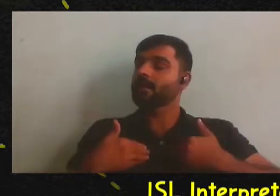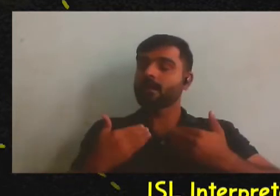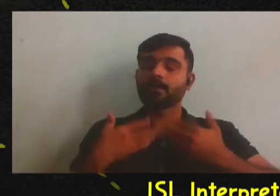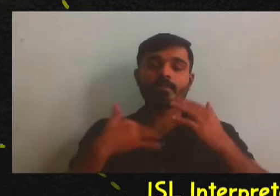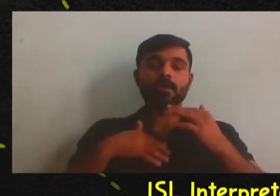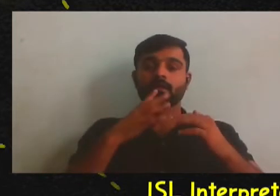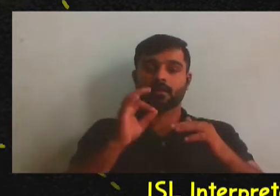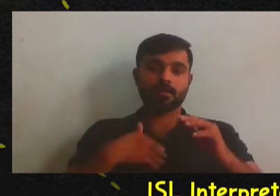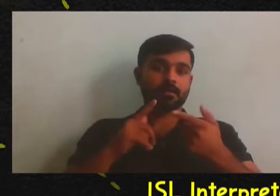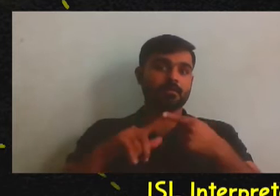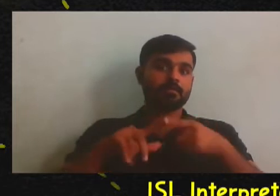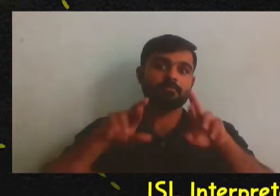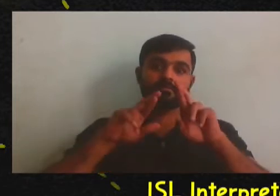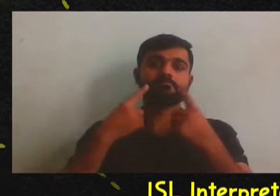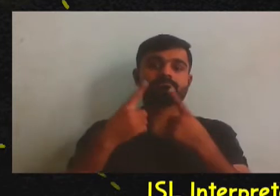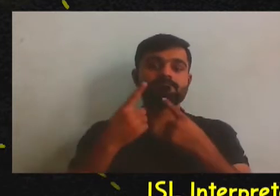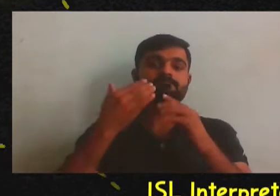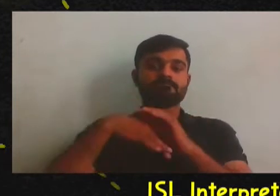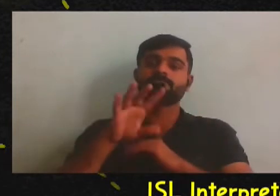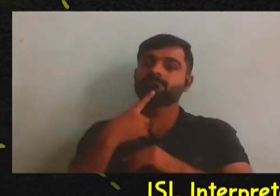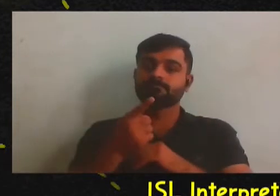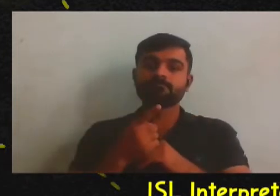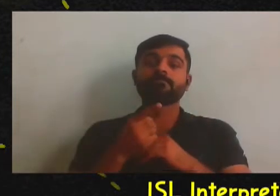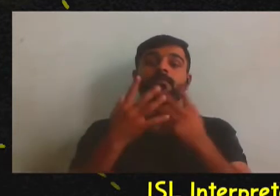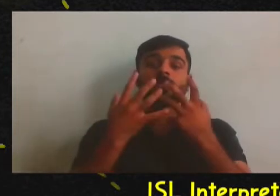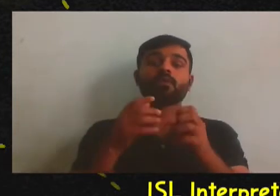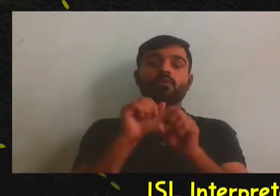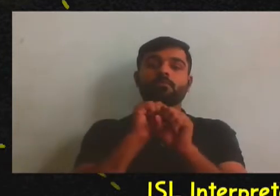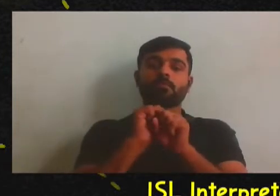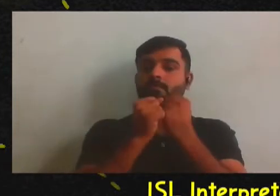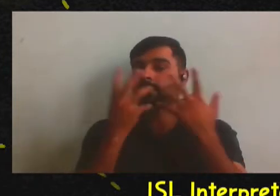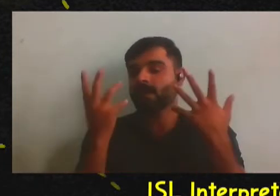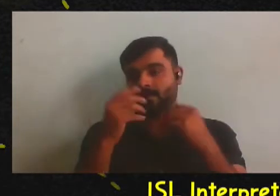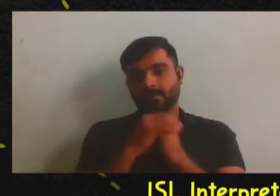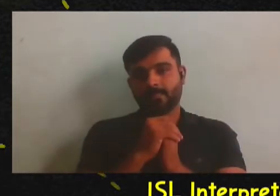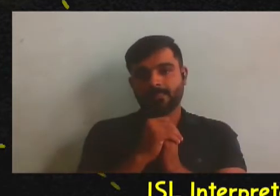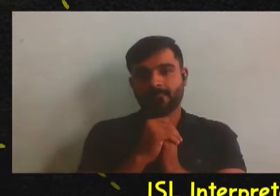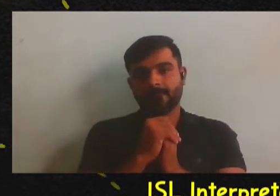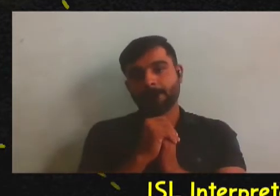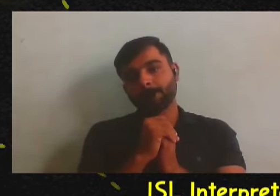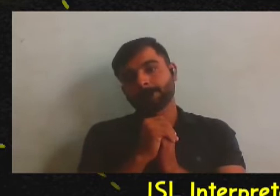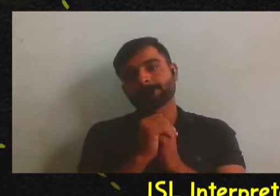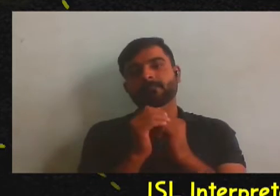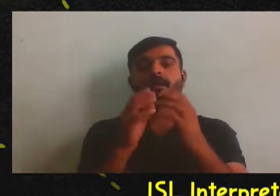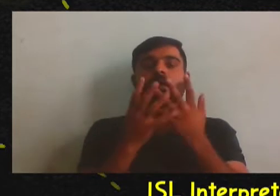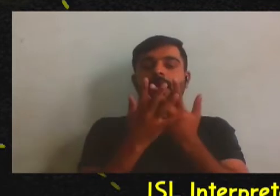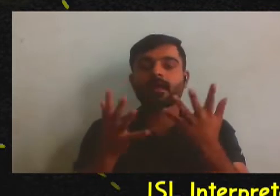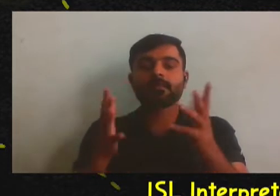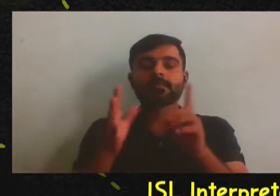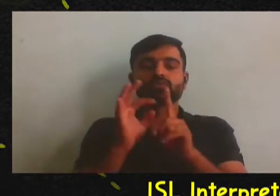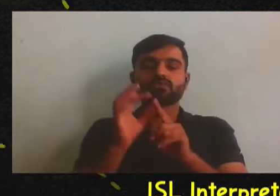have expected to top the charts, but anyway, be that as it may. But I think a couple of things I wanted to